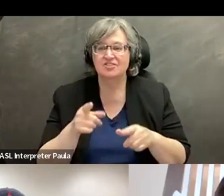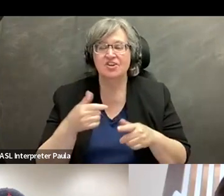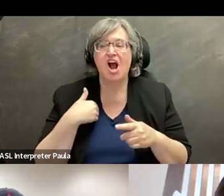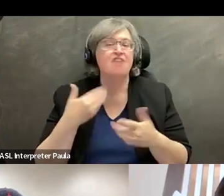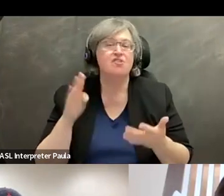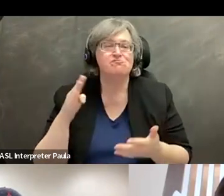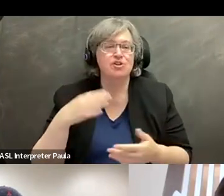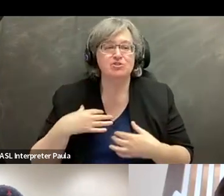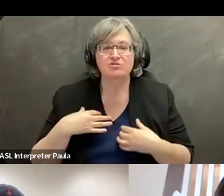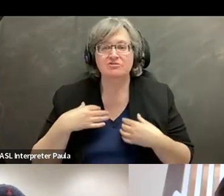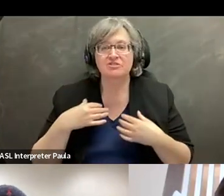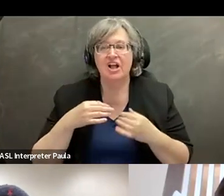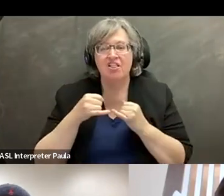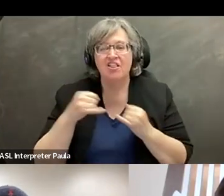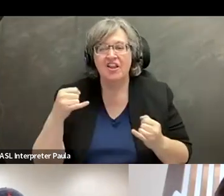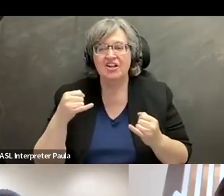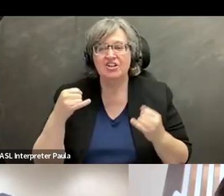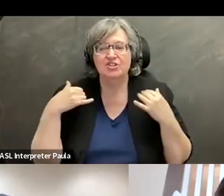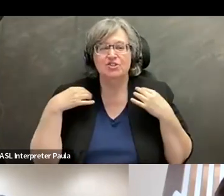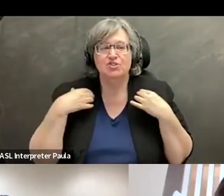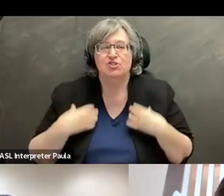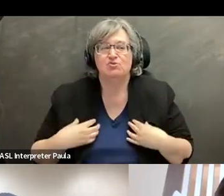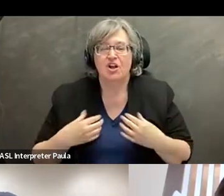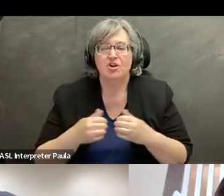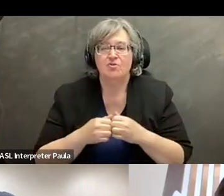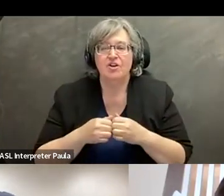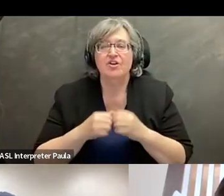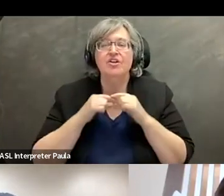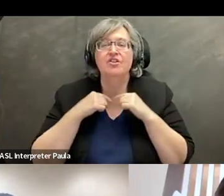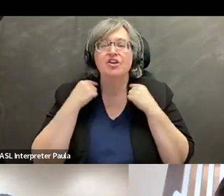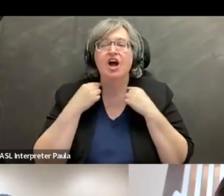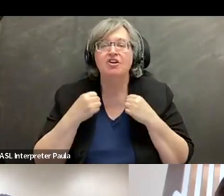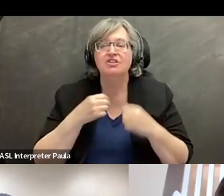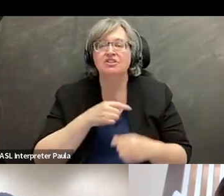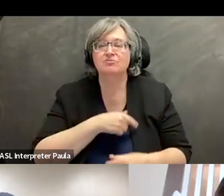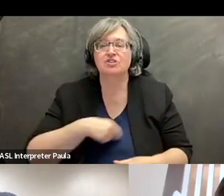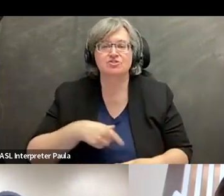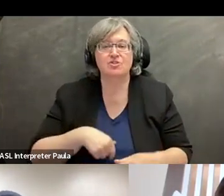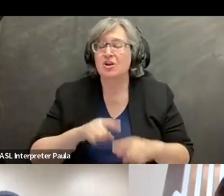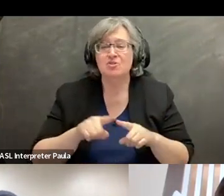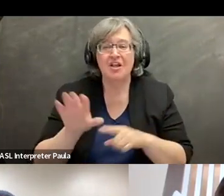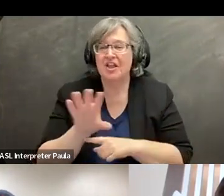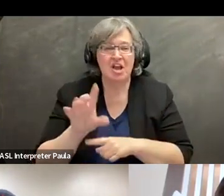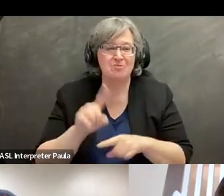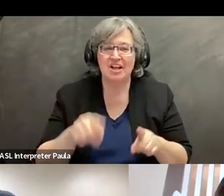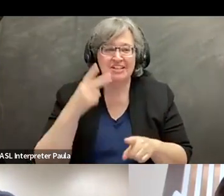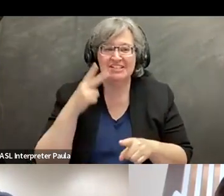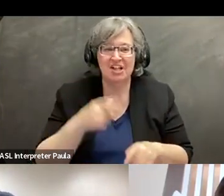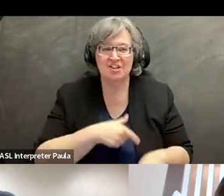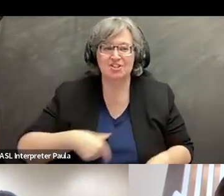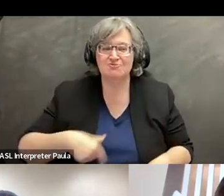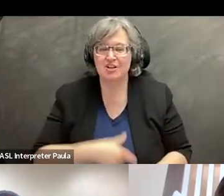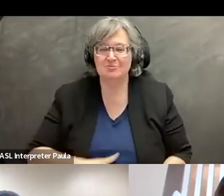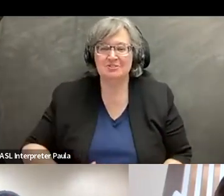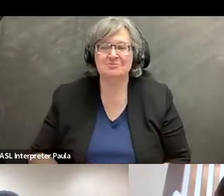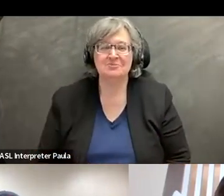blue, thin sweater with a collar and some stripes that the camera can't catch the stripes.